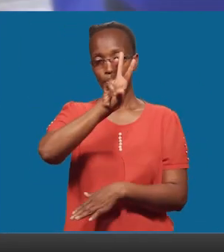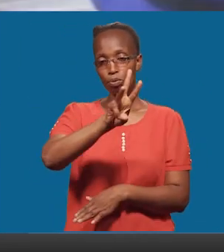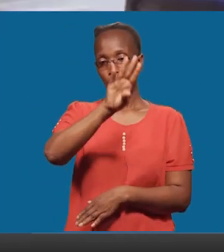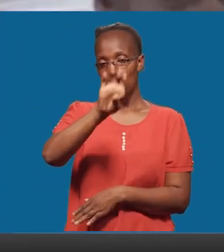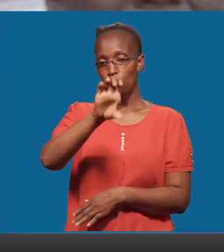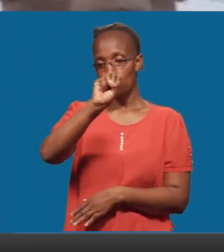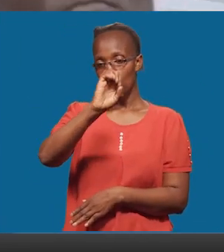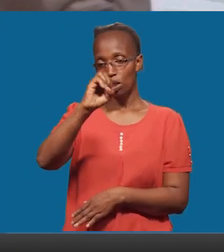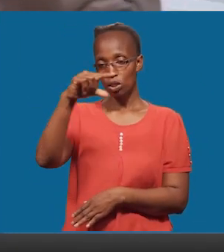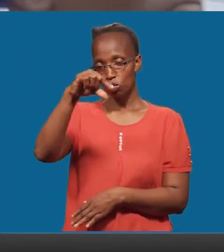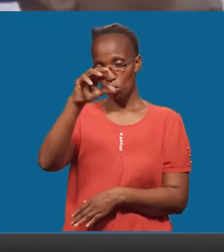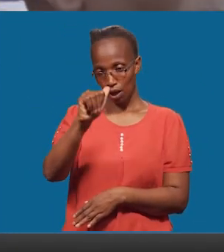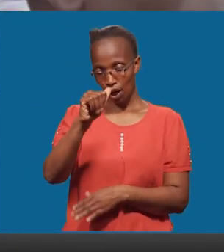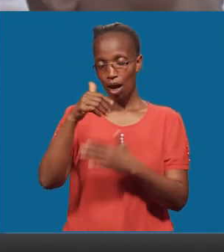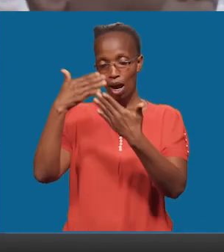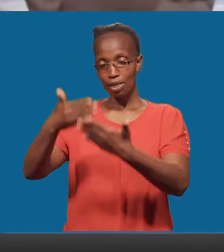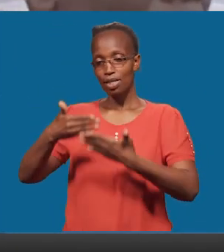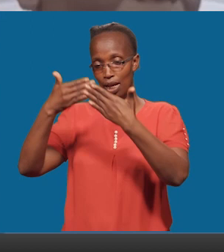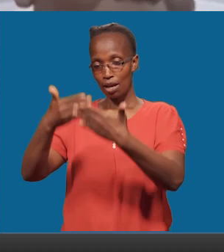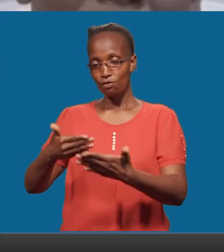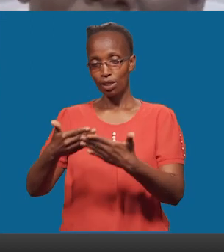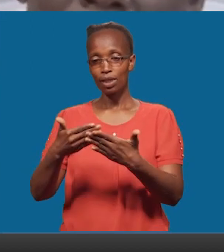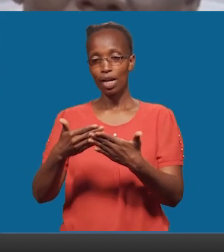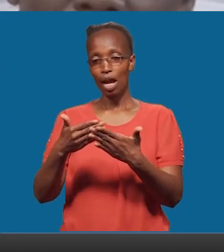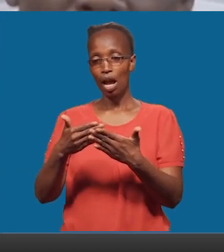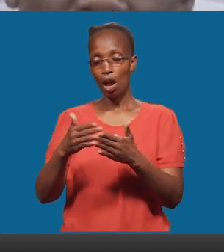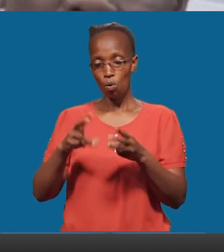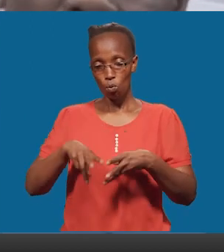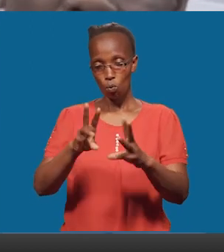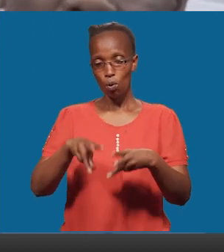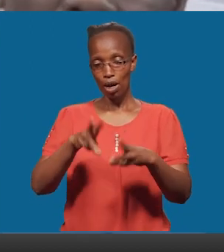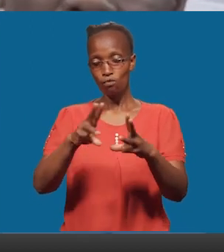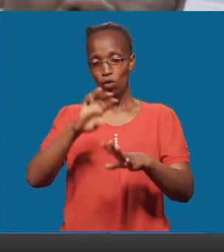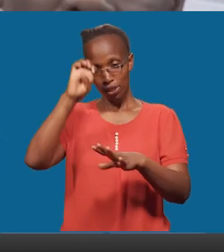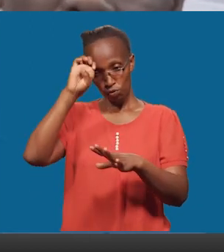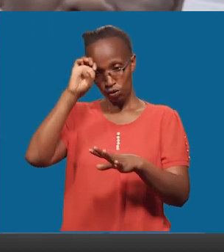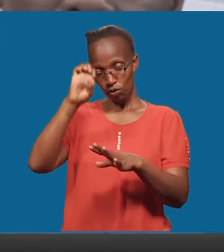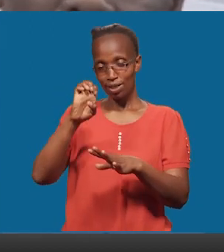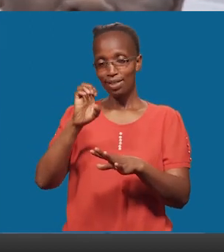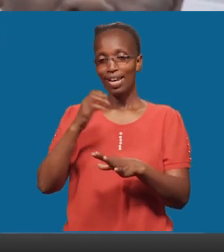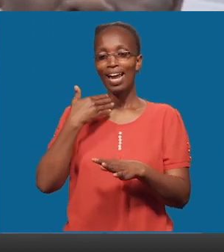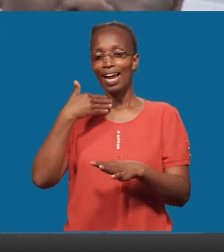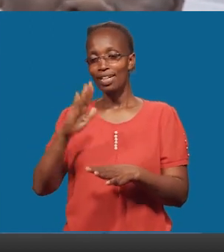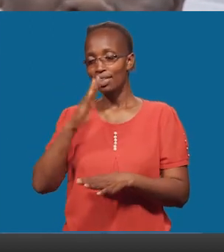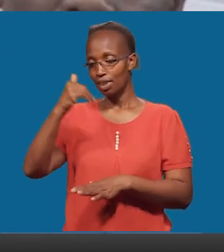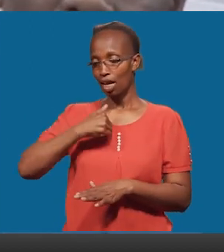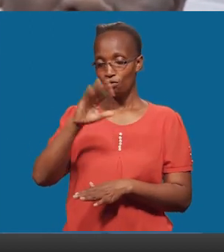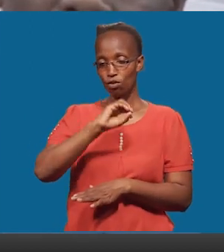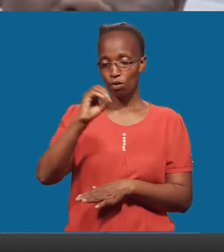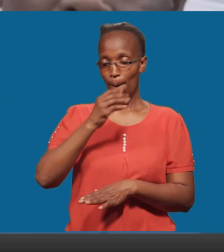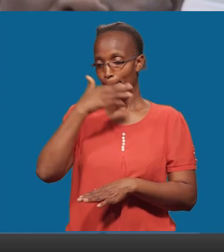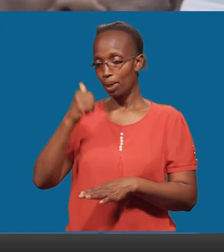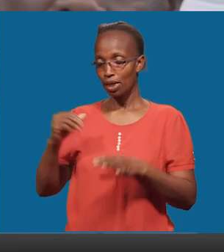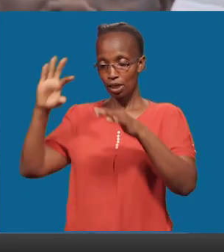gives a mark for the education system in Game. Wacha nyego, wacha chuki, come and join the